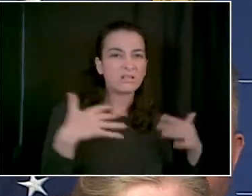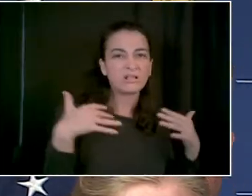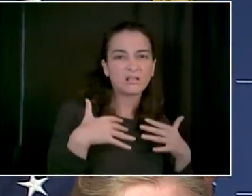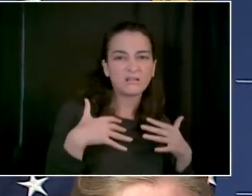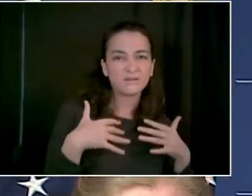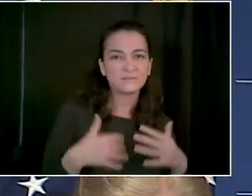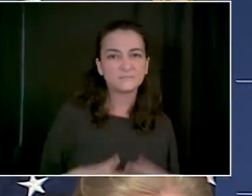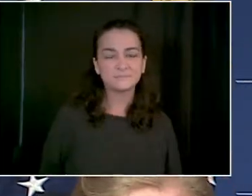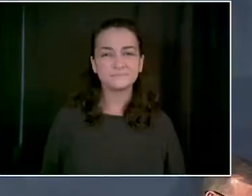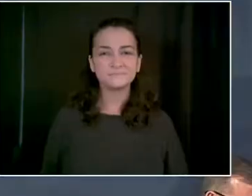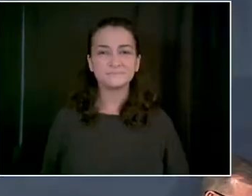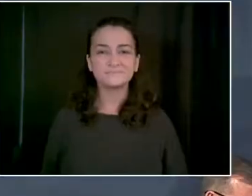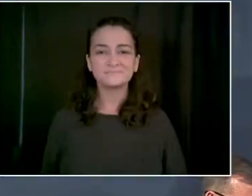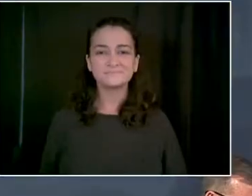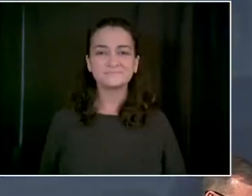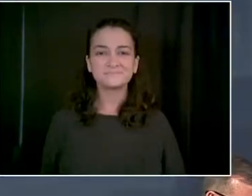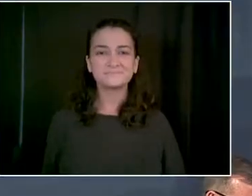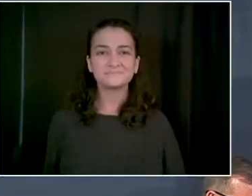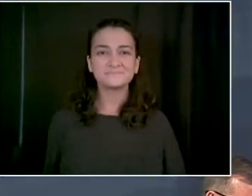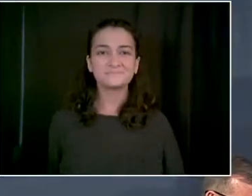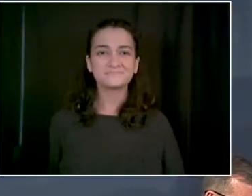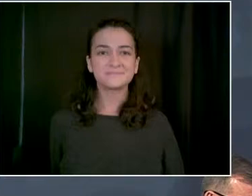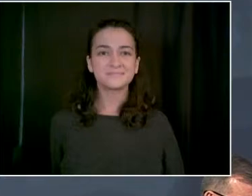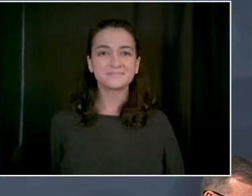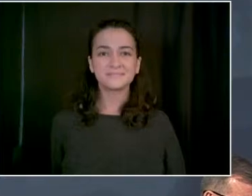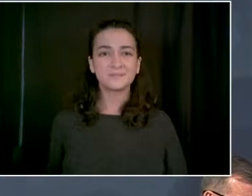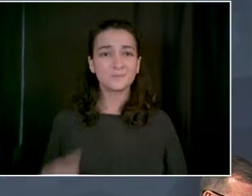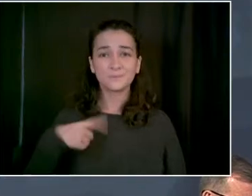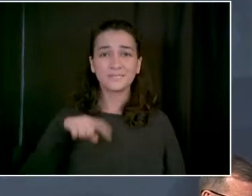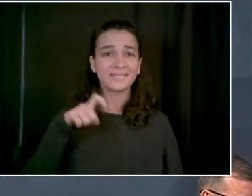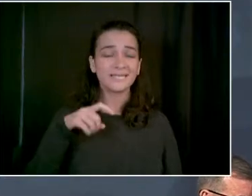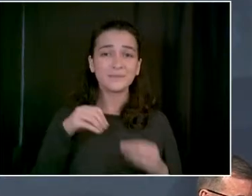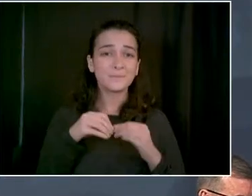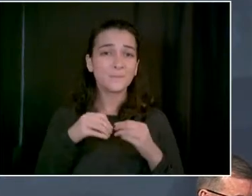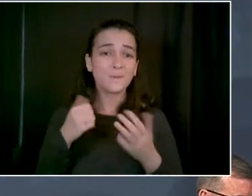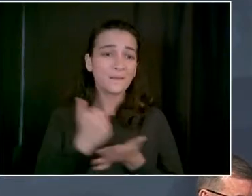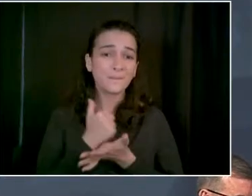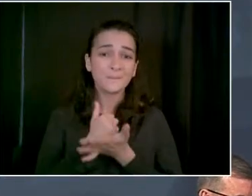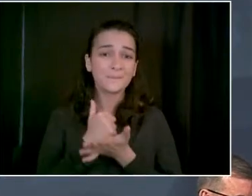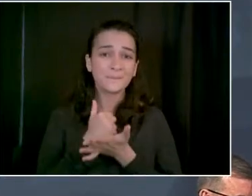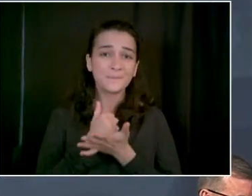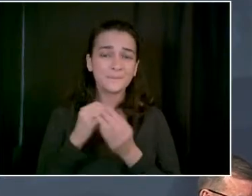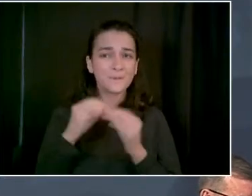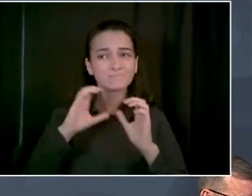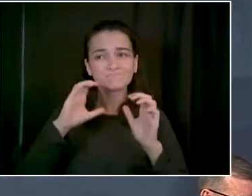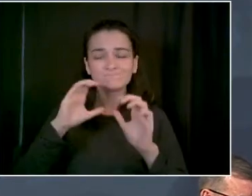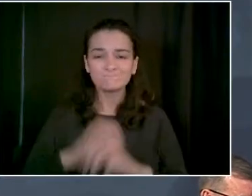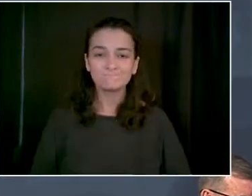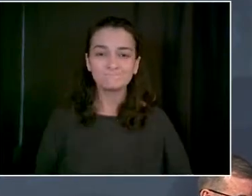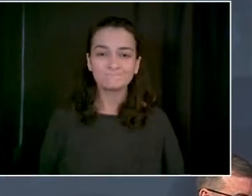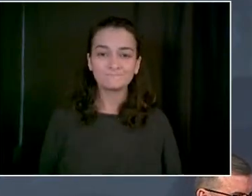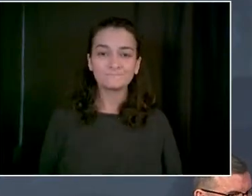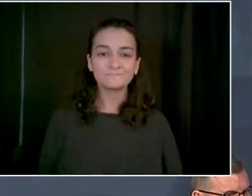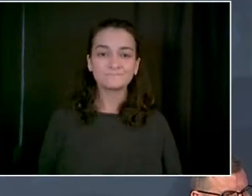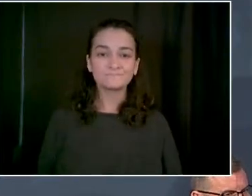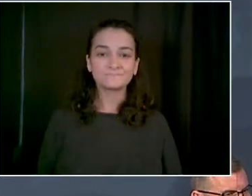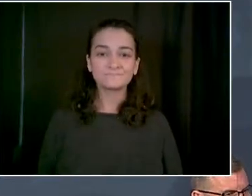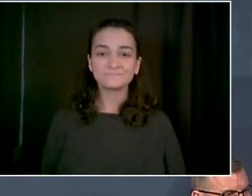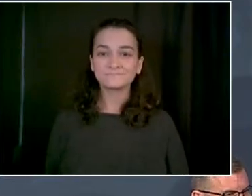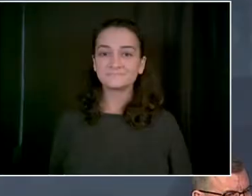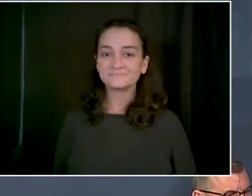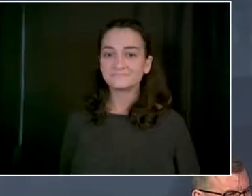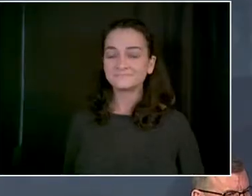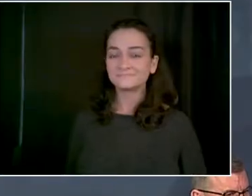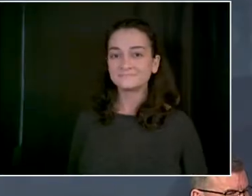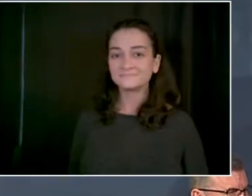We're hoping we get some help. Follow-up question for the mayor. Do you think that these young people, these gang members, these Diablo and 42nd Street should